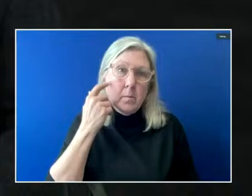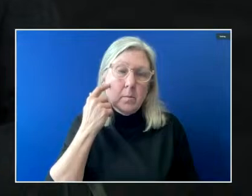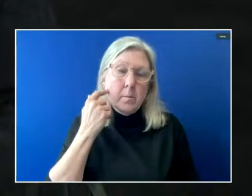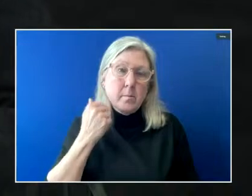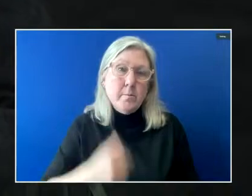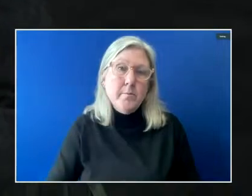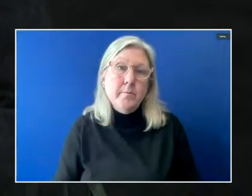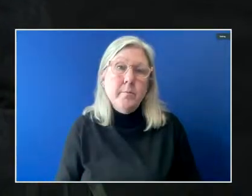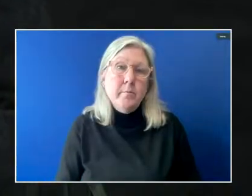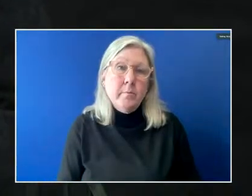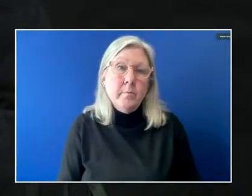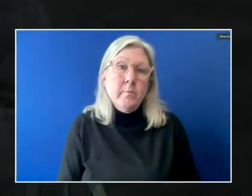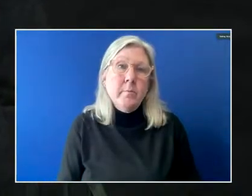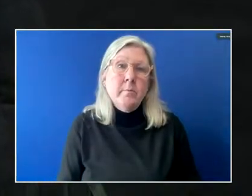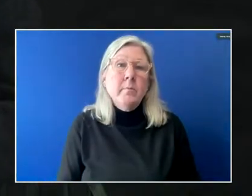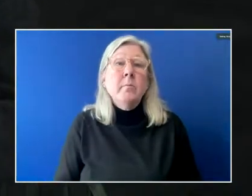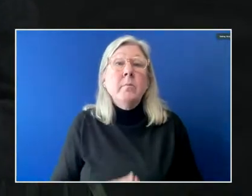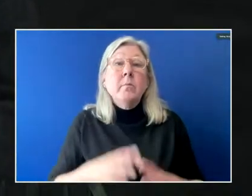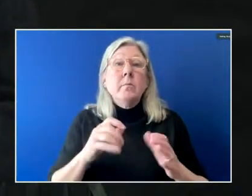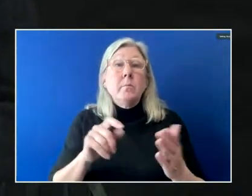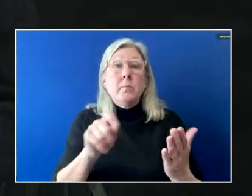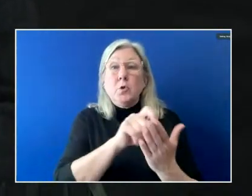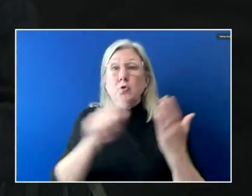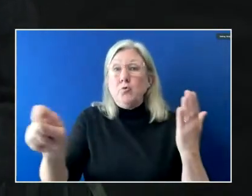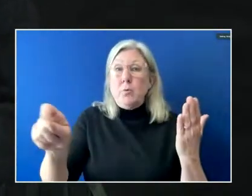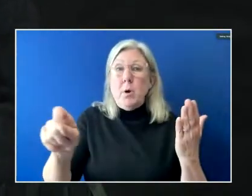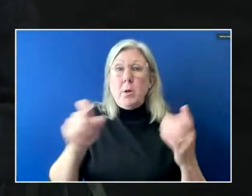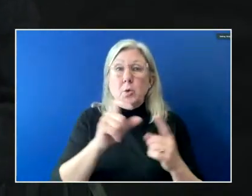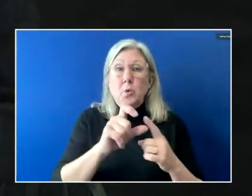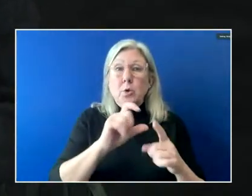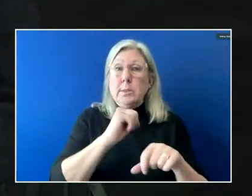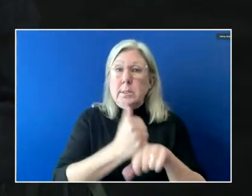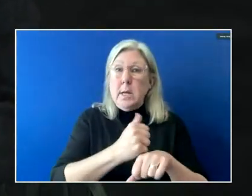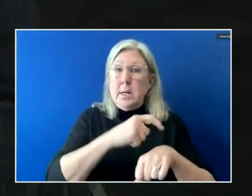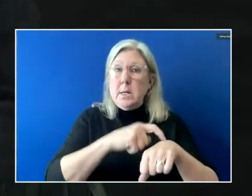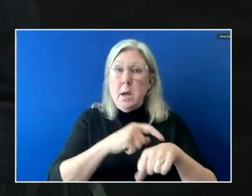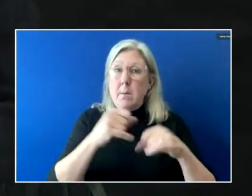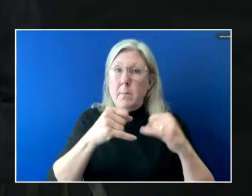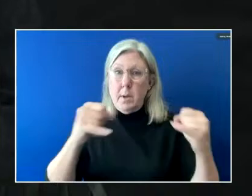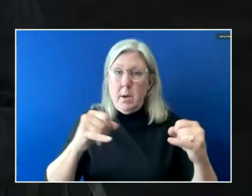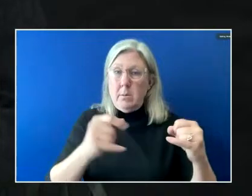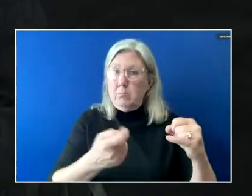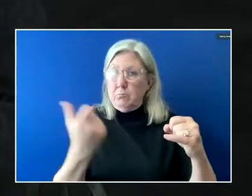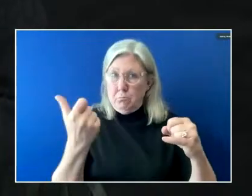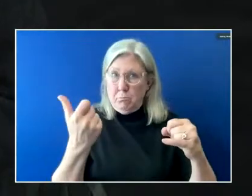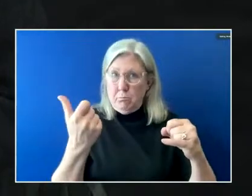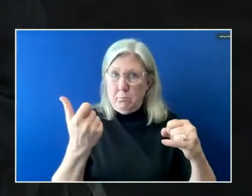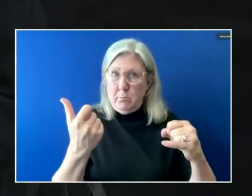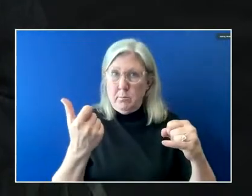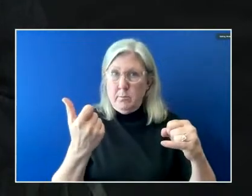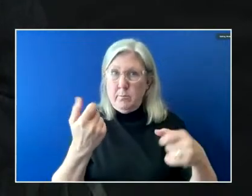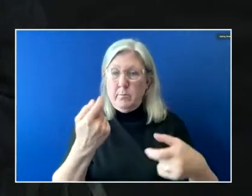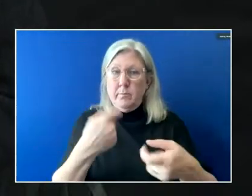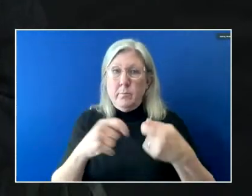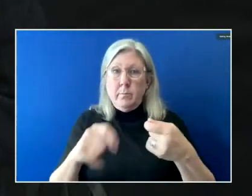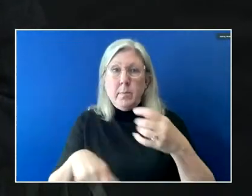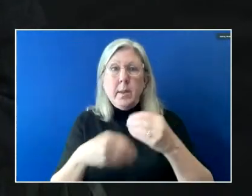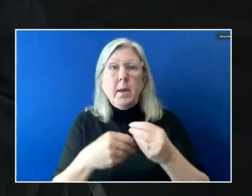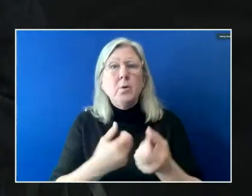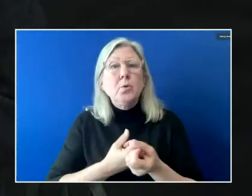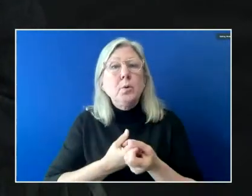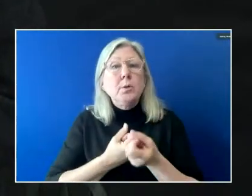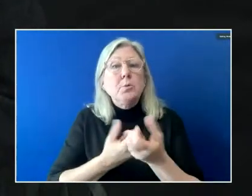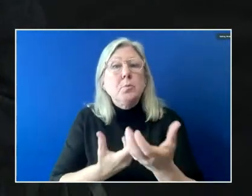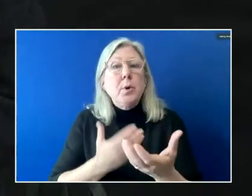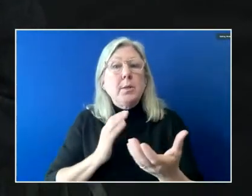you you want to strike the words to set a timeline and you want to add to express our support